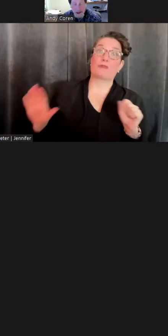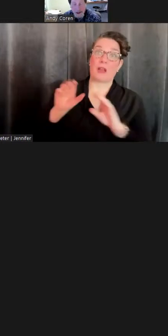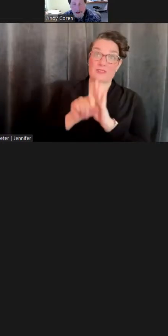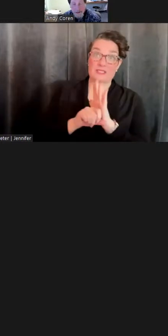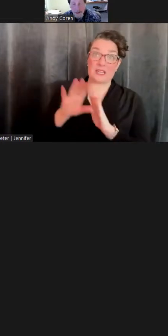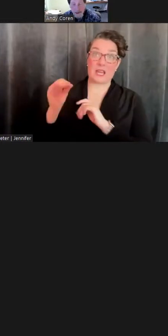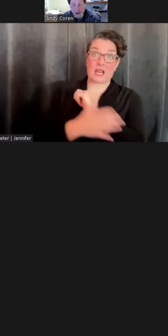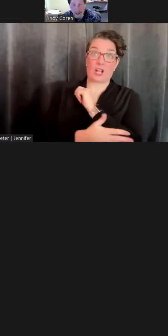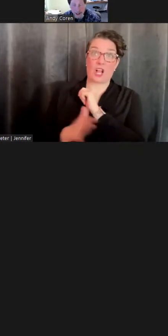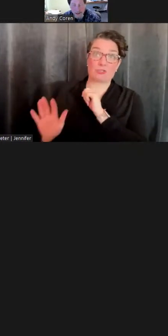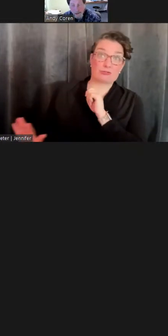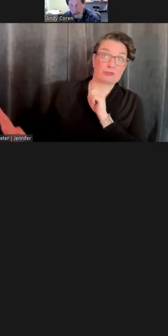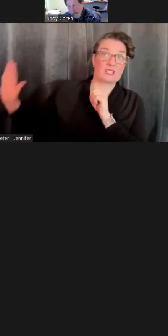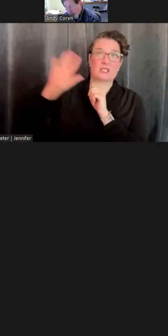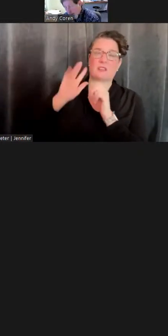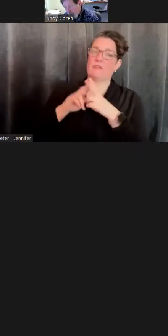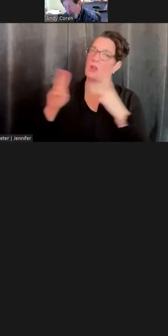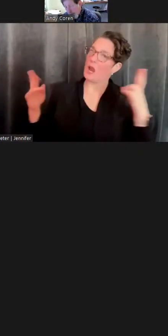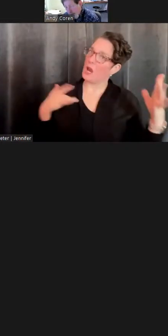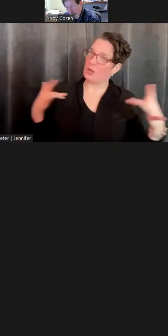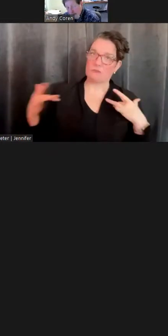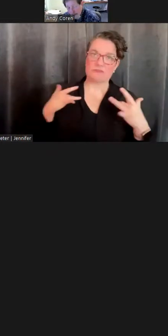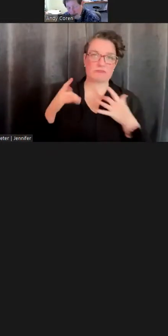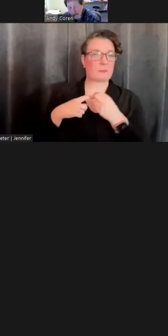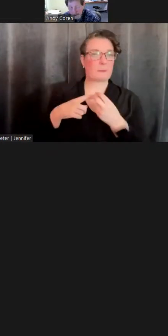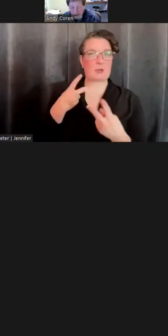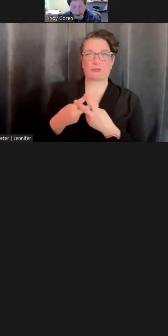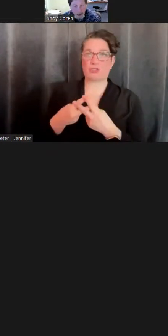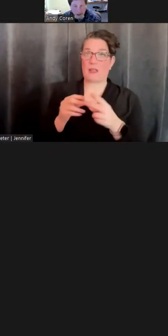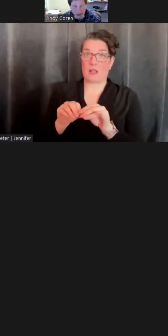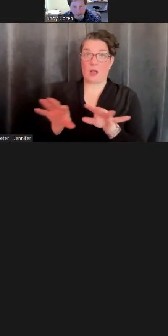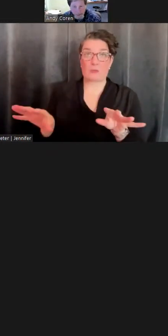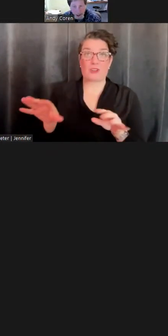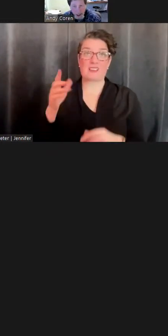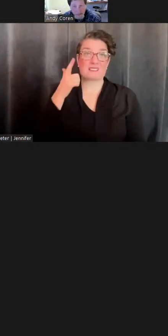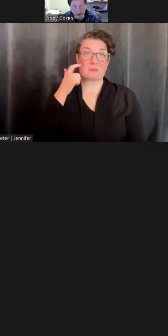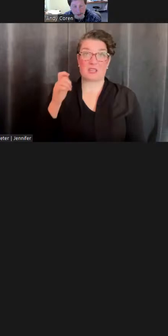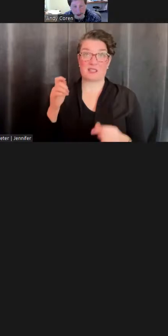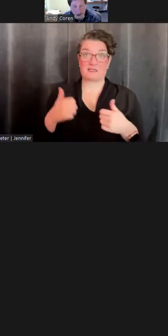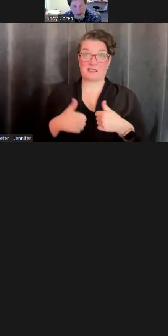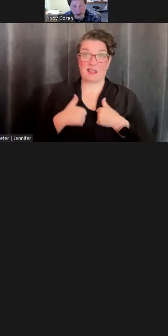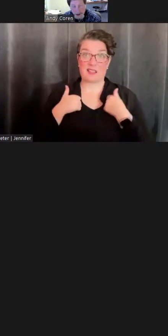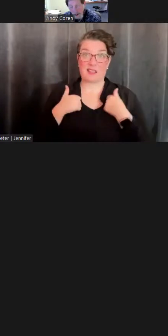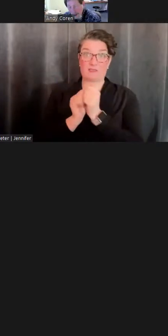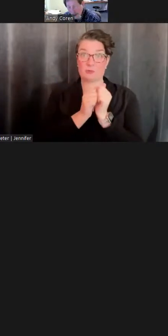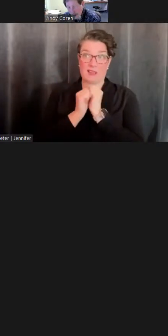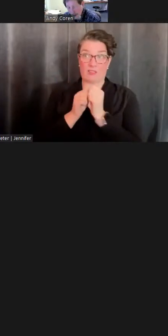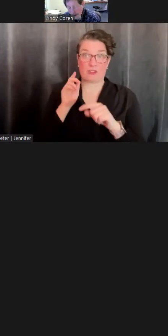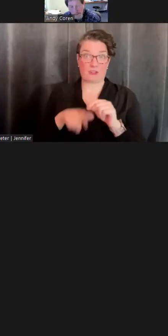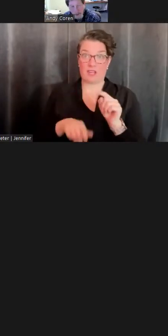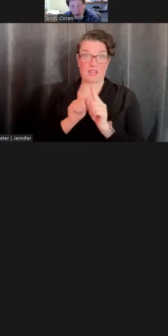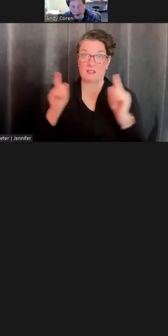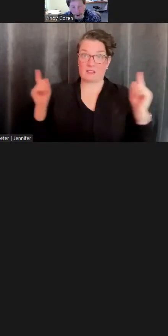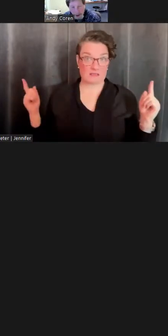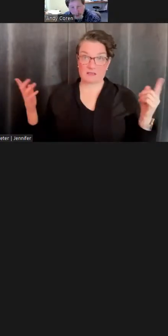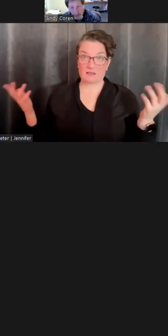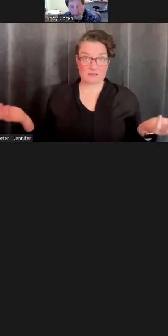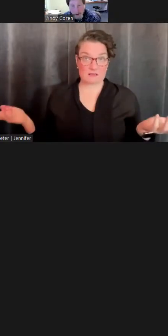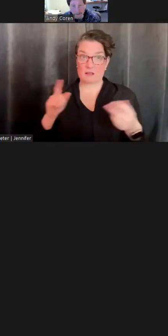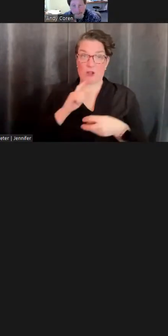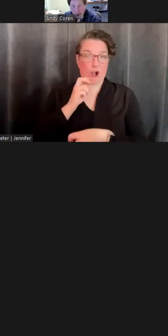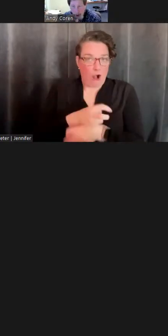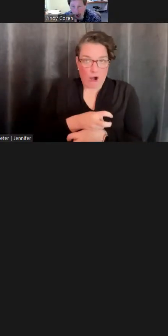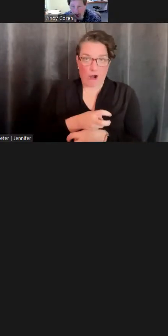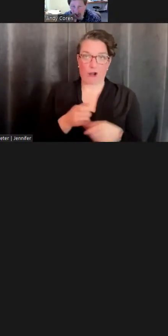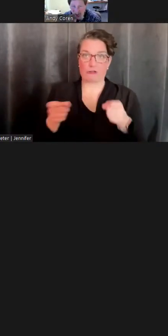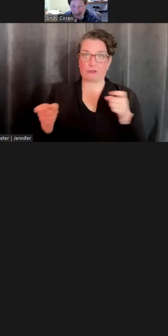lot of concerns about jail outbreaks because it's a congregate living kind of situation and it's very hard to control